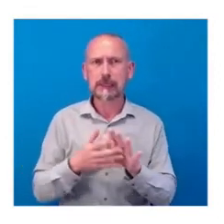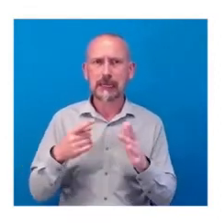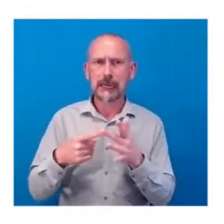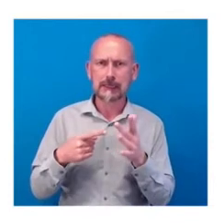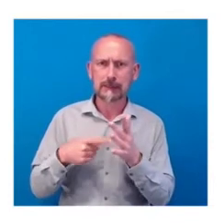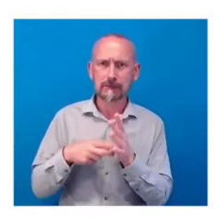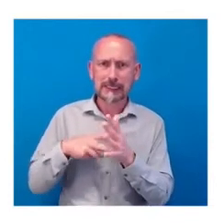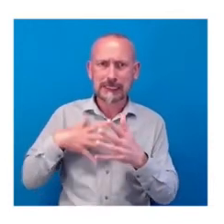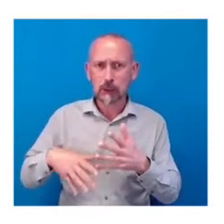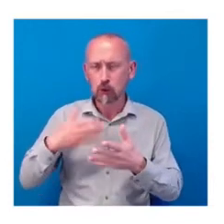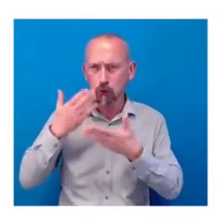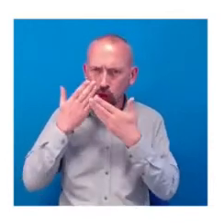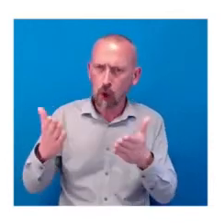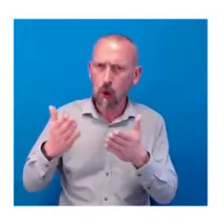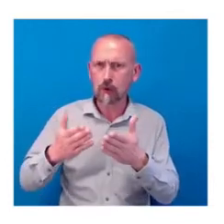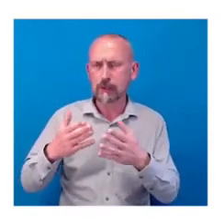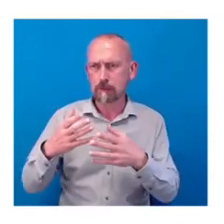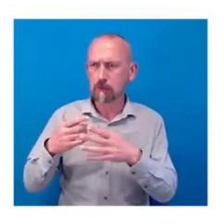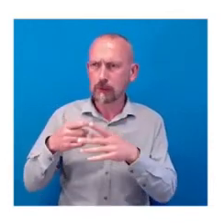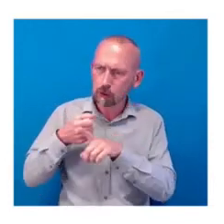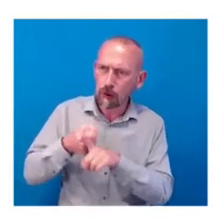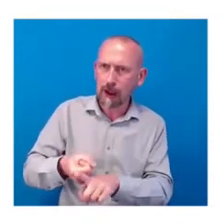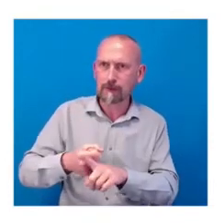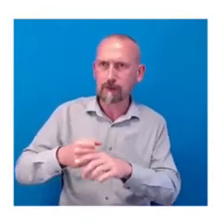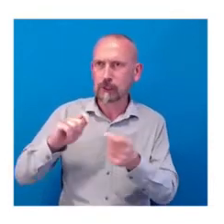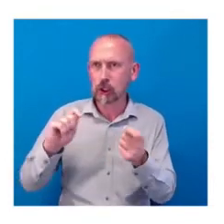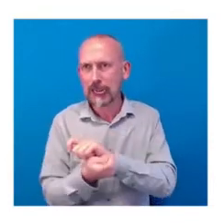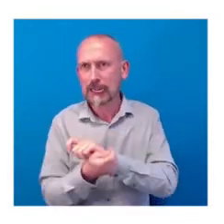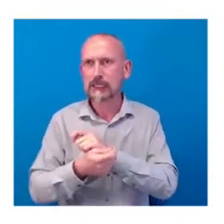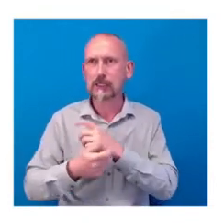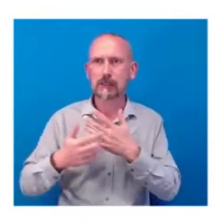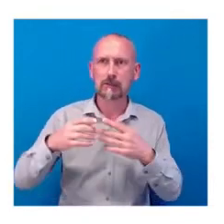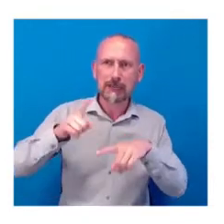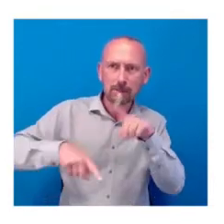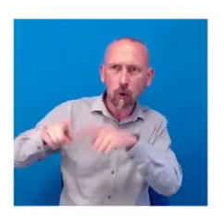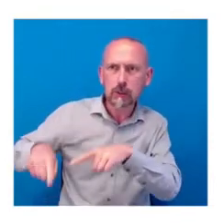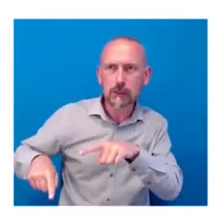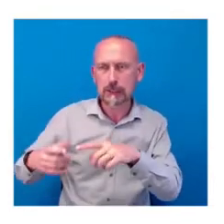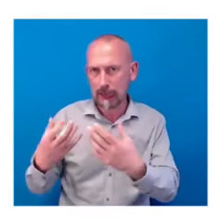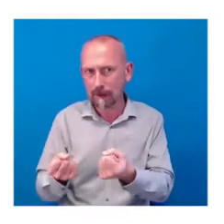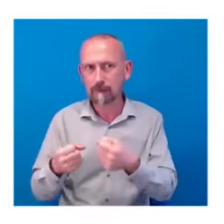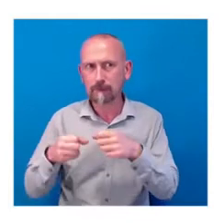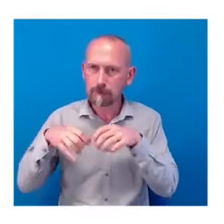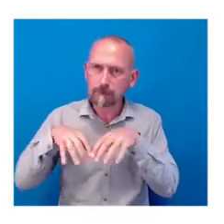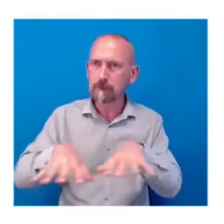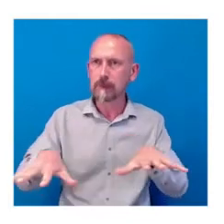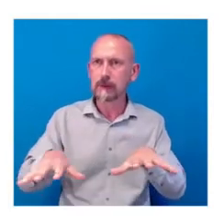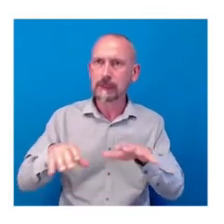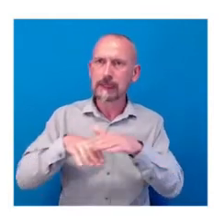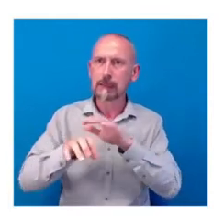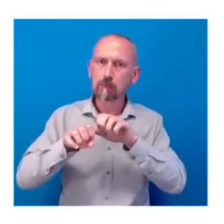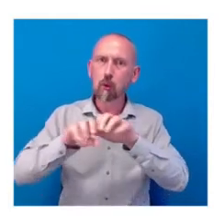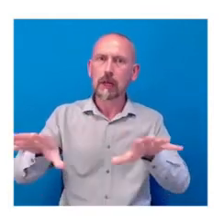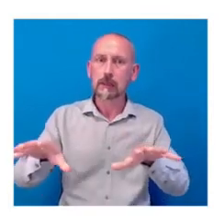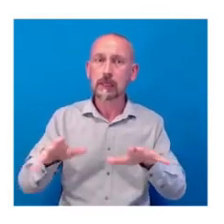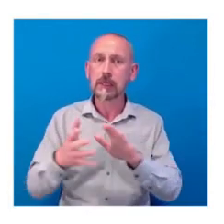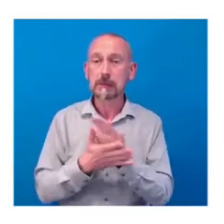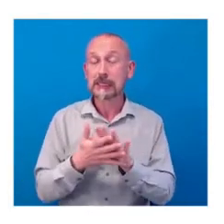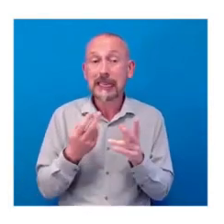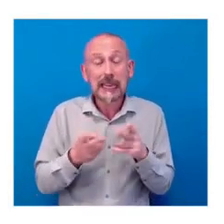And if that isn't addressed in the audio description, then users can't make that judgment. So it actually links back to, you know, to this